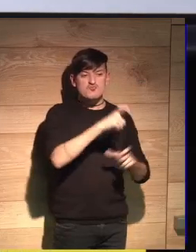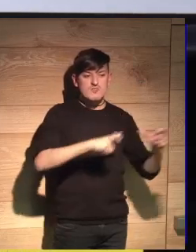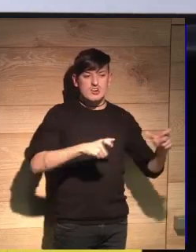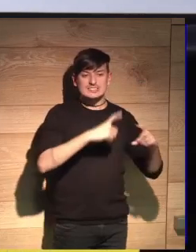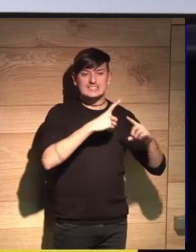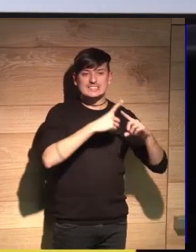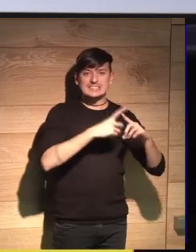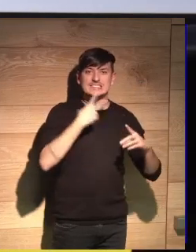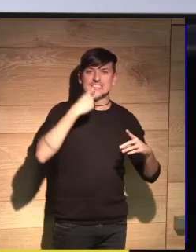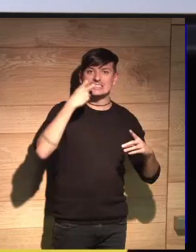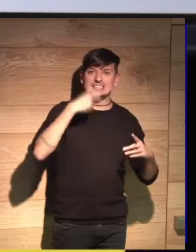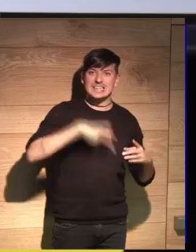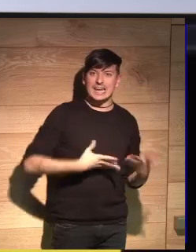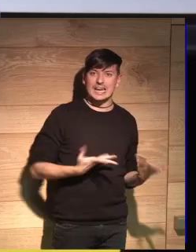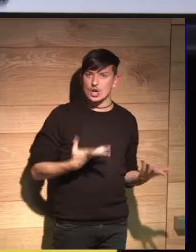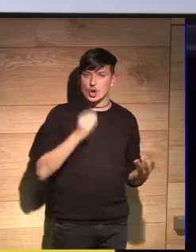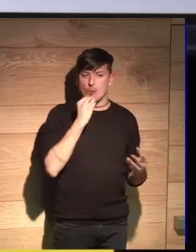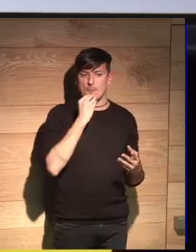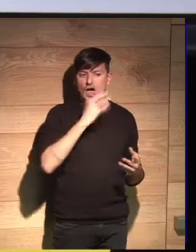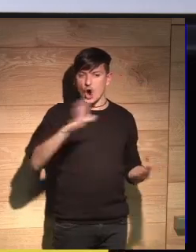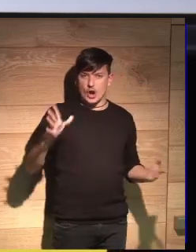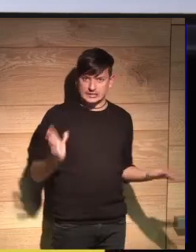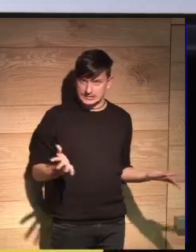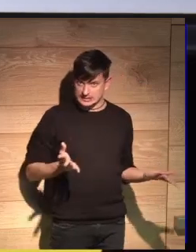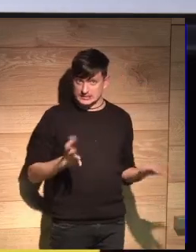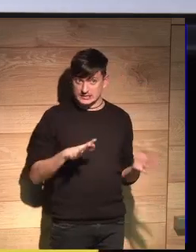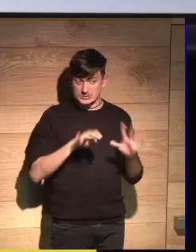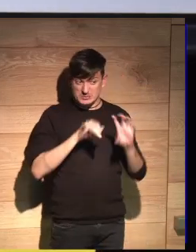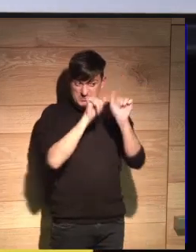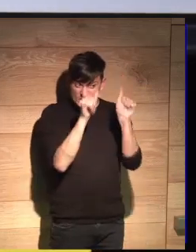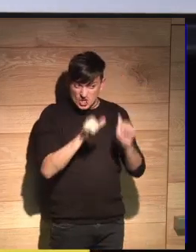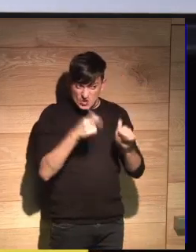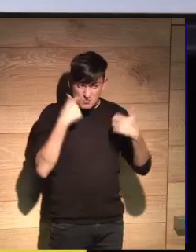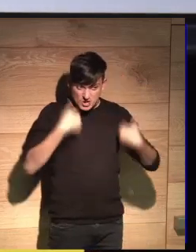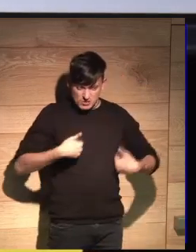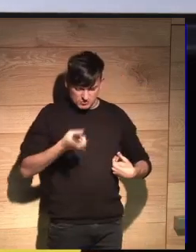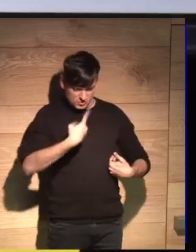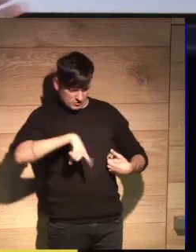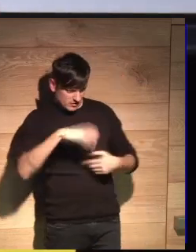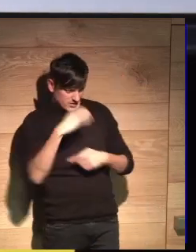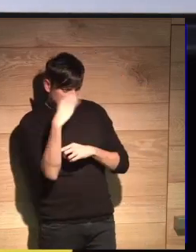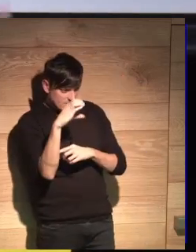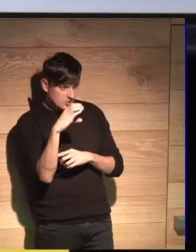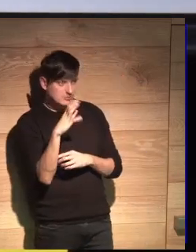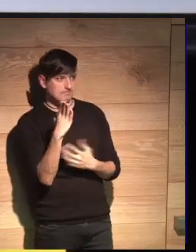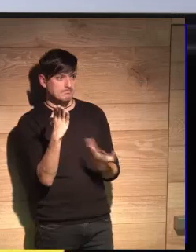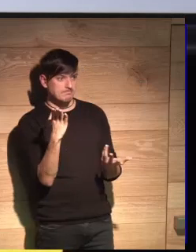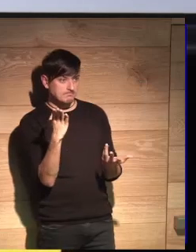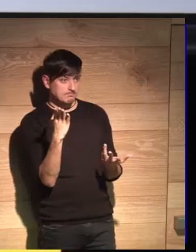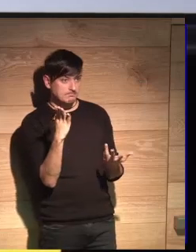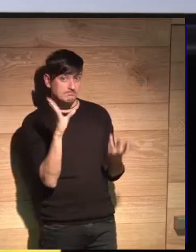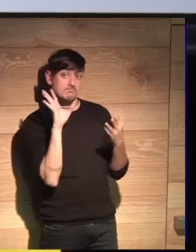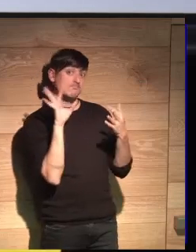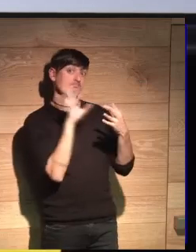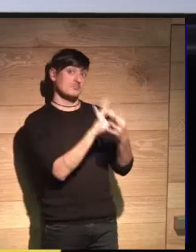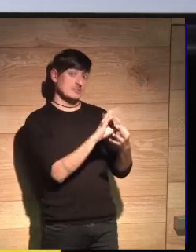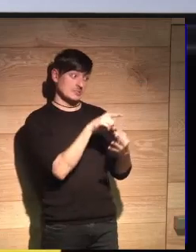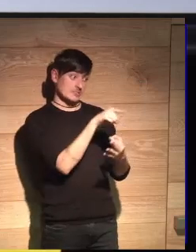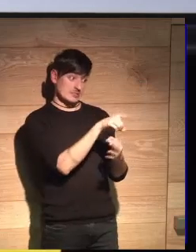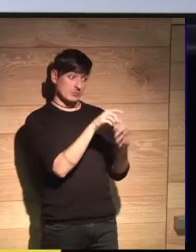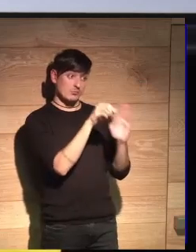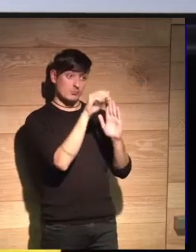be has a reproductive capacity according to an ideal thing. We scientists,